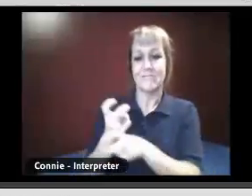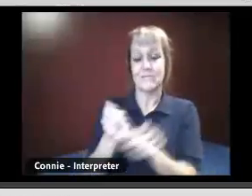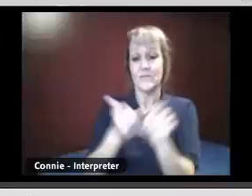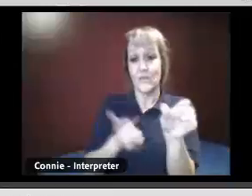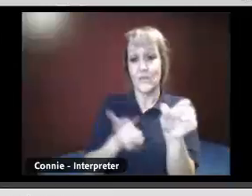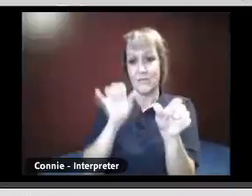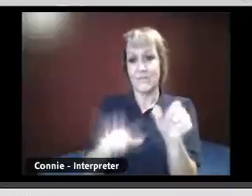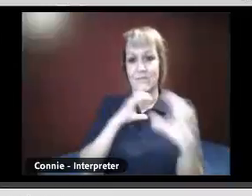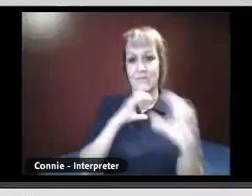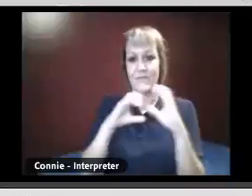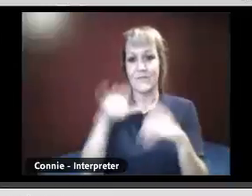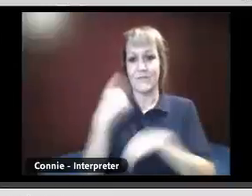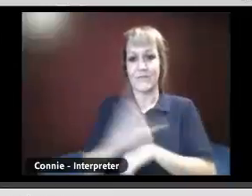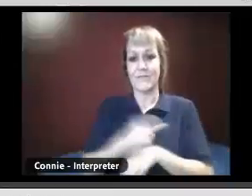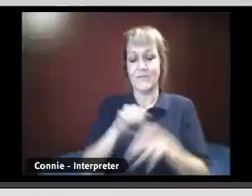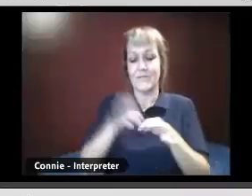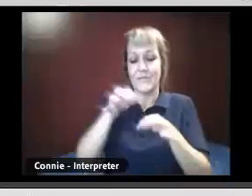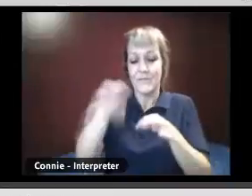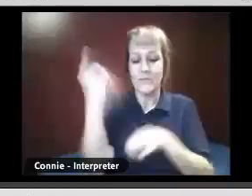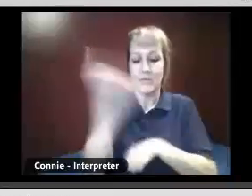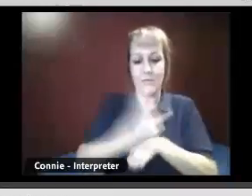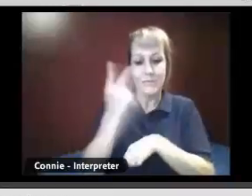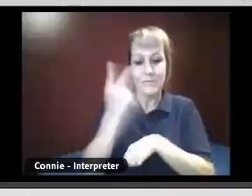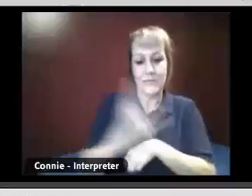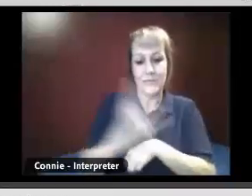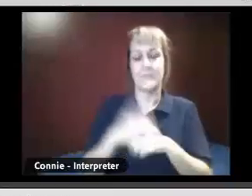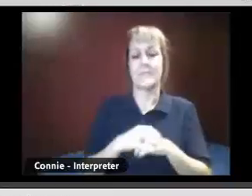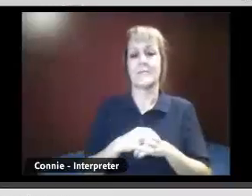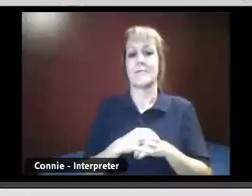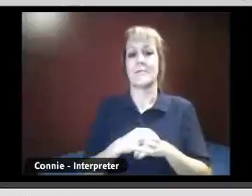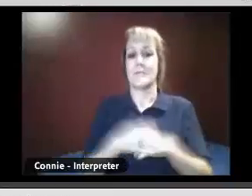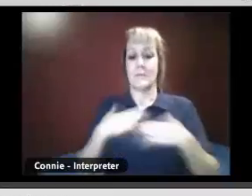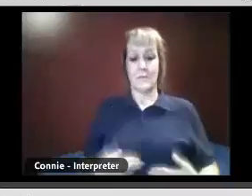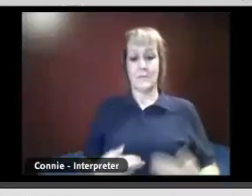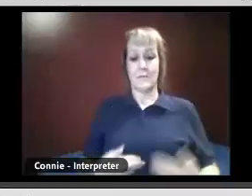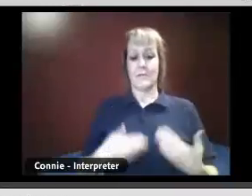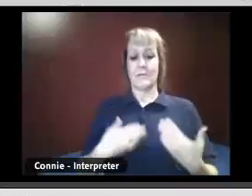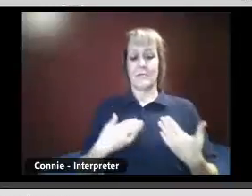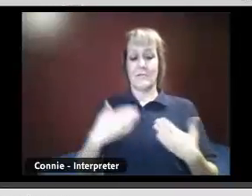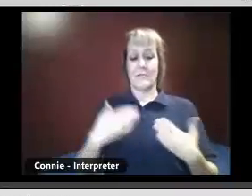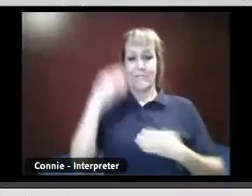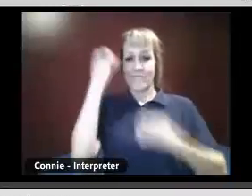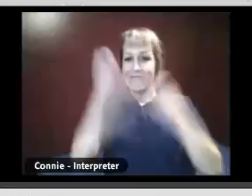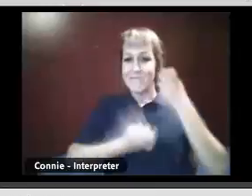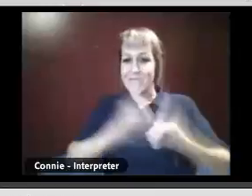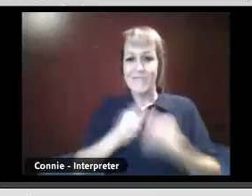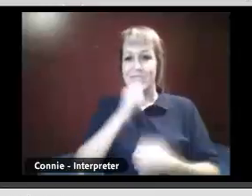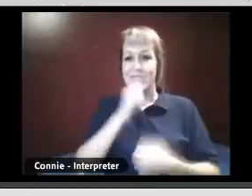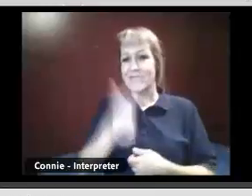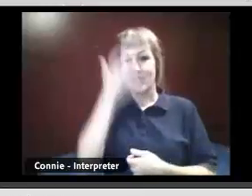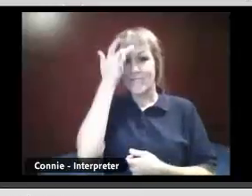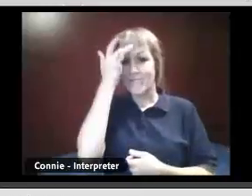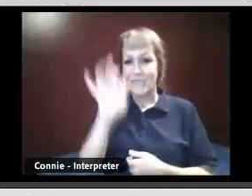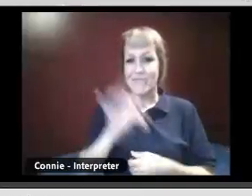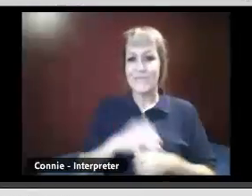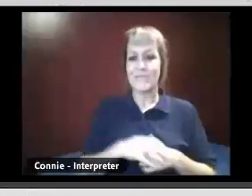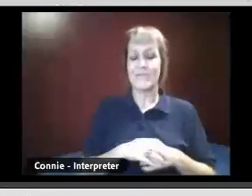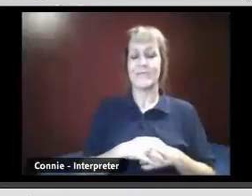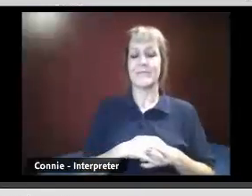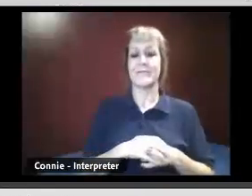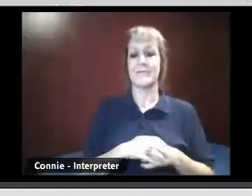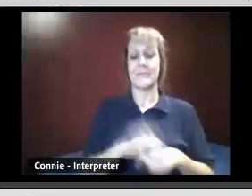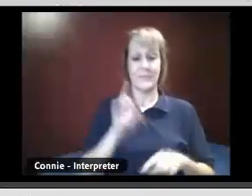by all means postpone it for a day or two because you are just not going to be sharp. If you cannot do that, well, then you're going